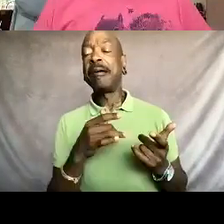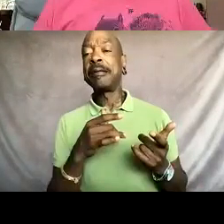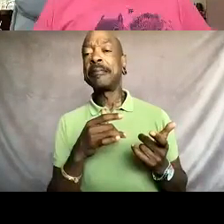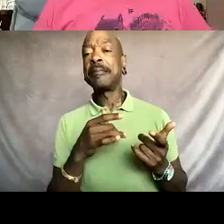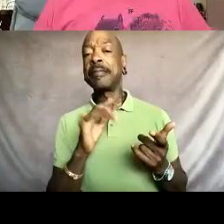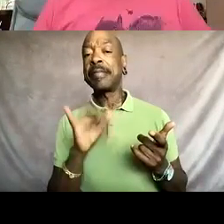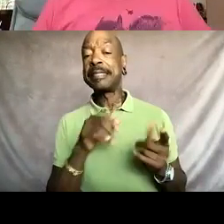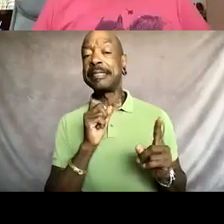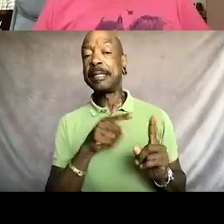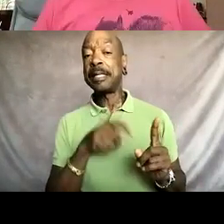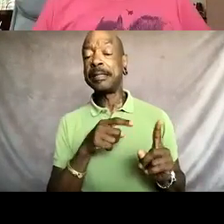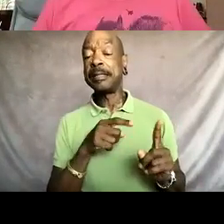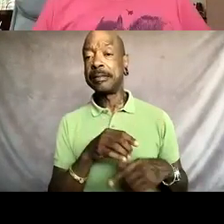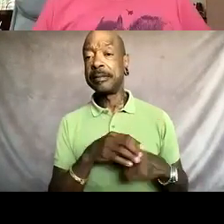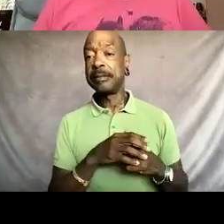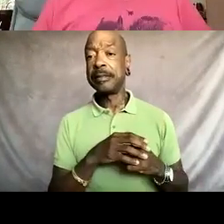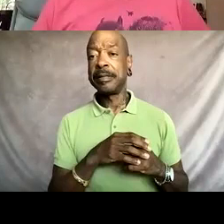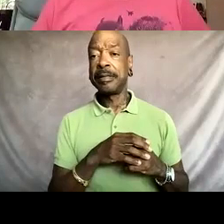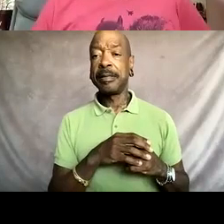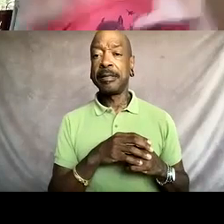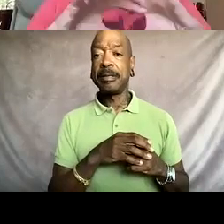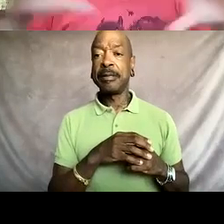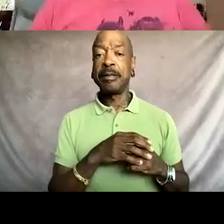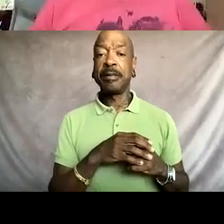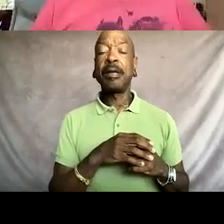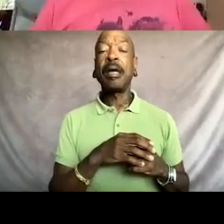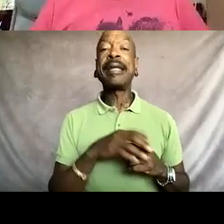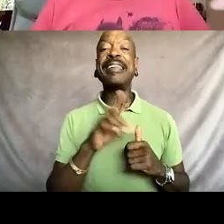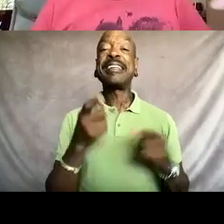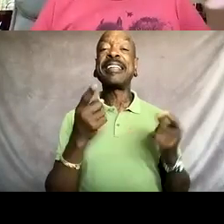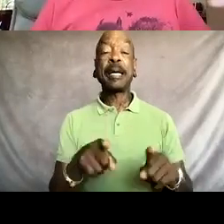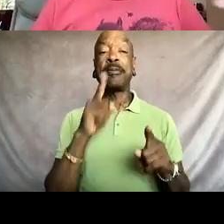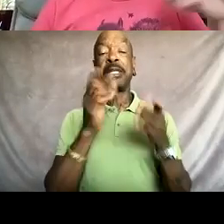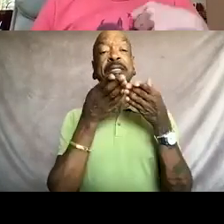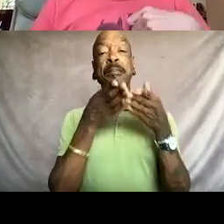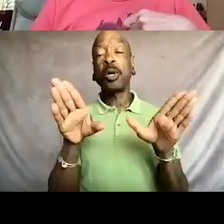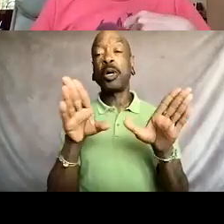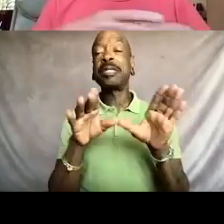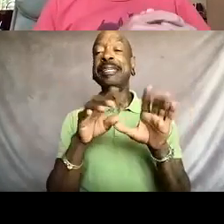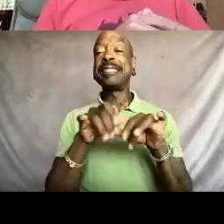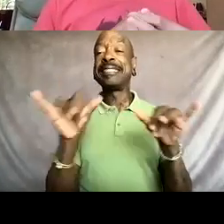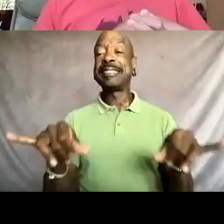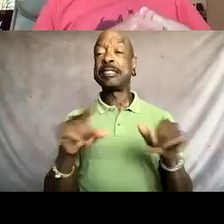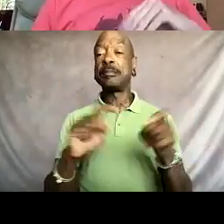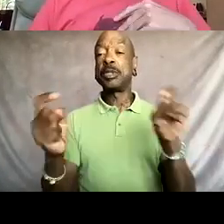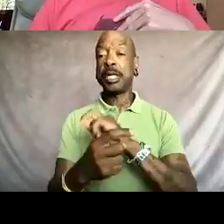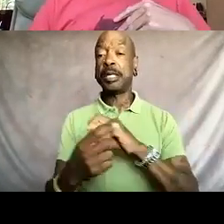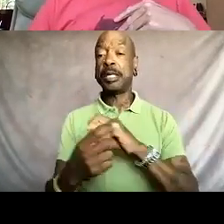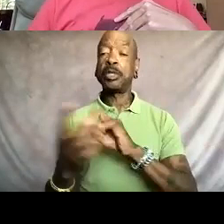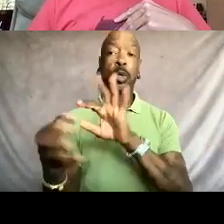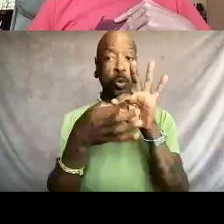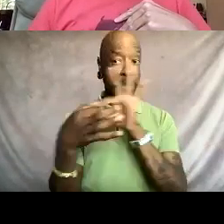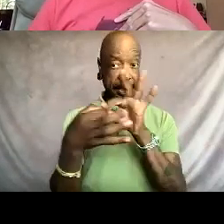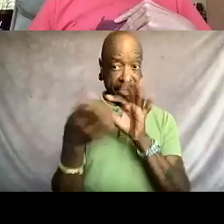movements, because so much of what needs to happen is a broader systems change, a coordinated systems change.